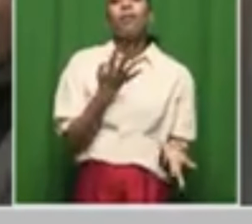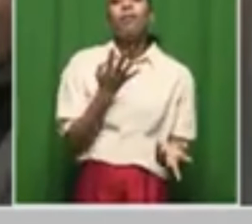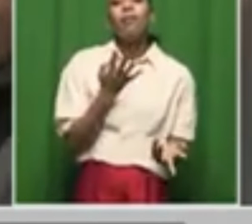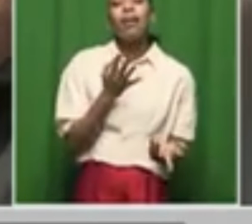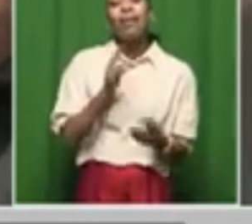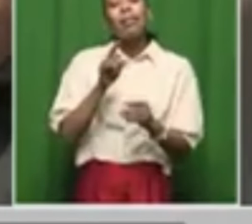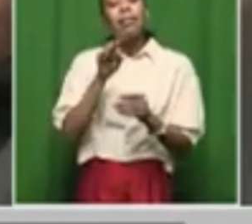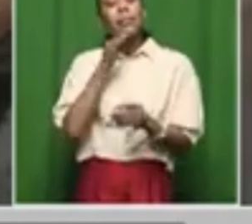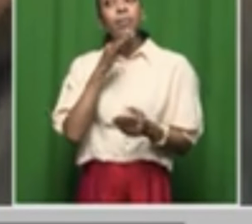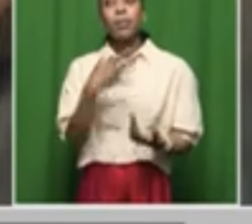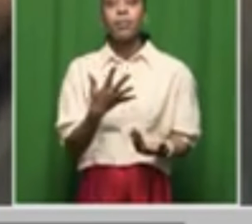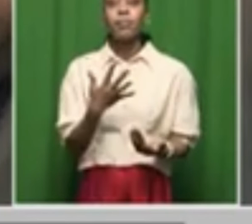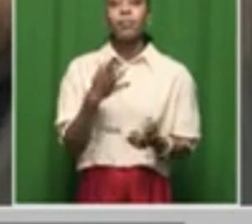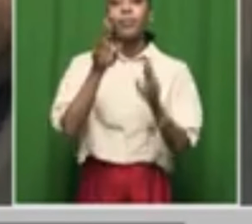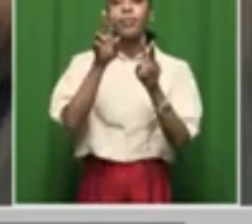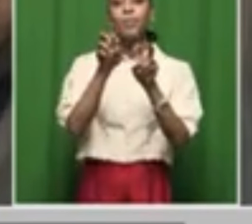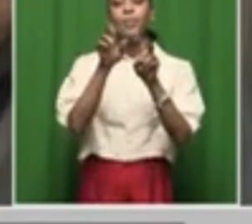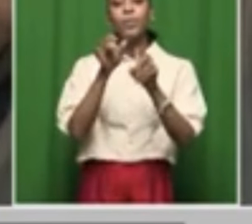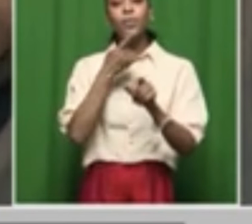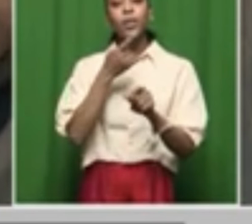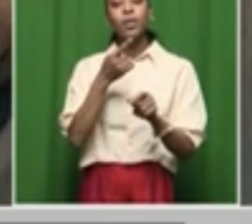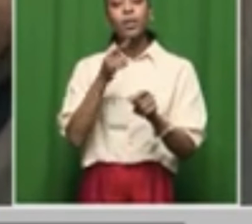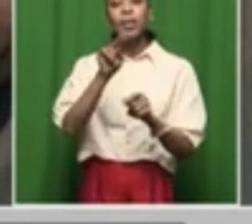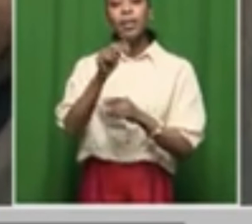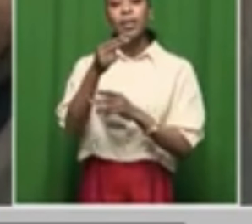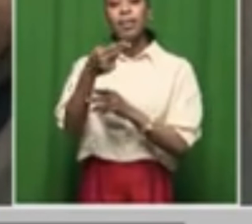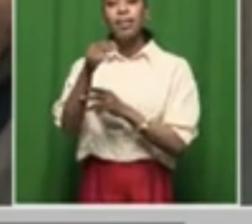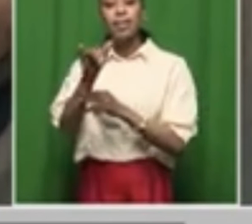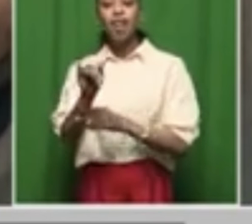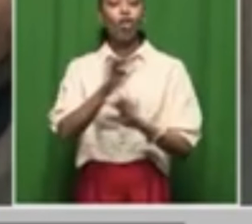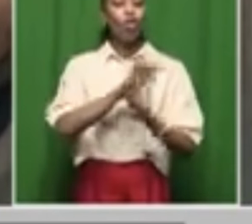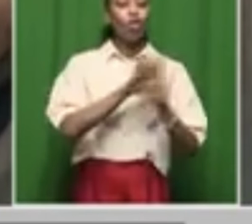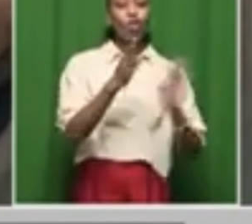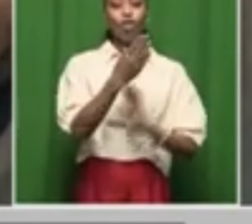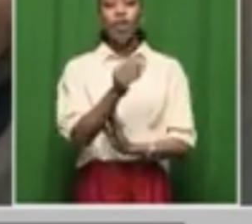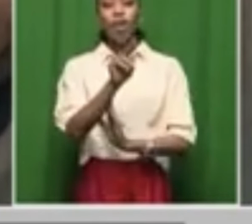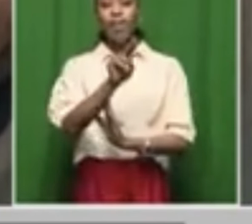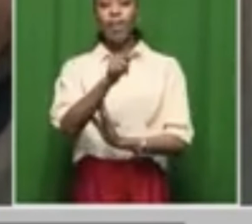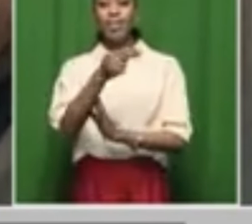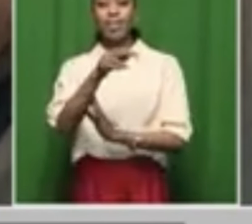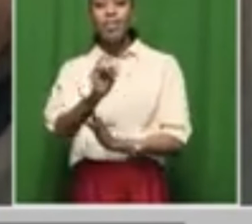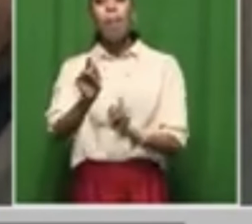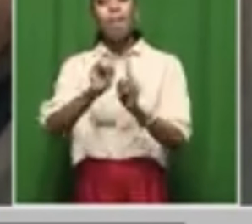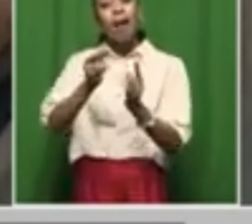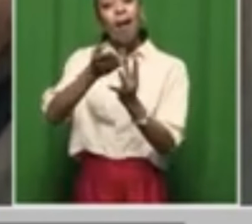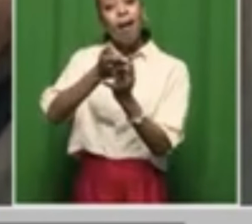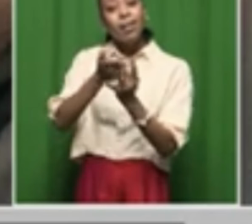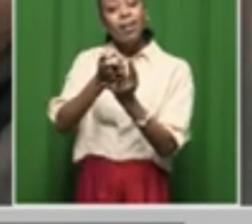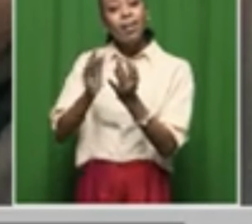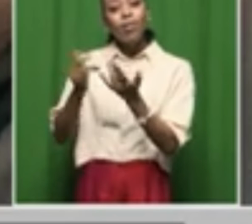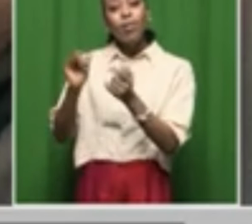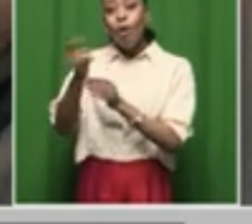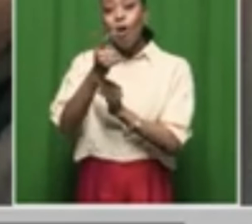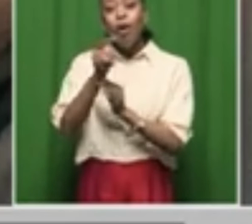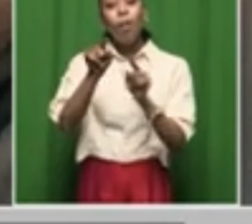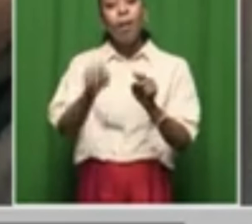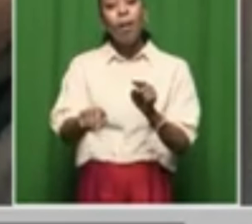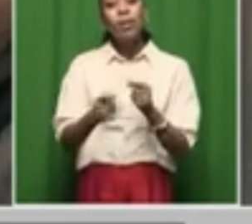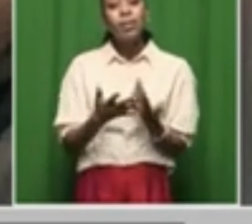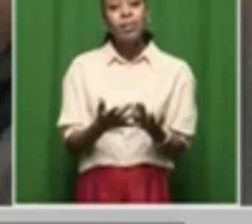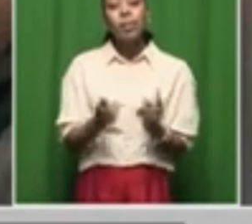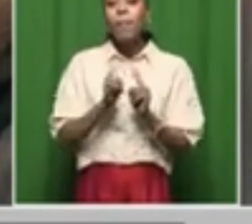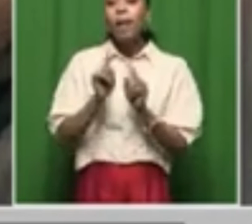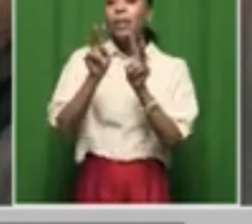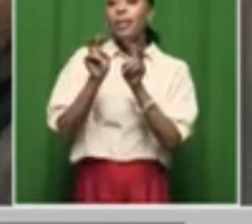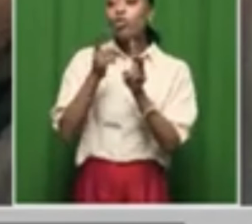not against in terms of having NHI or not having NHI. I think we need access for healthcare for everybody. But the reality is, when